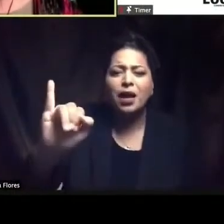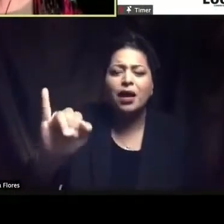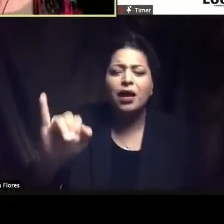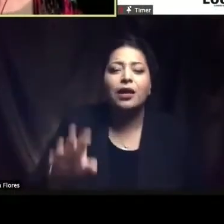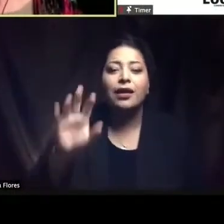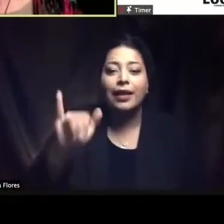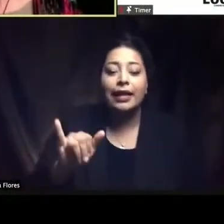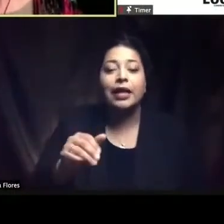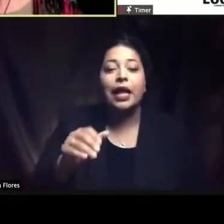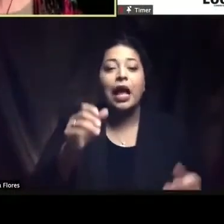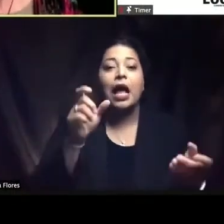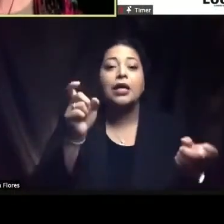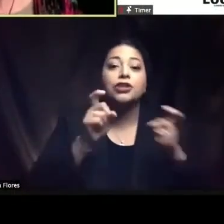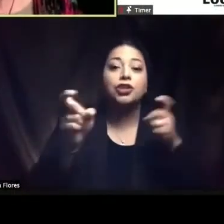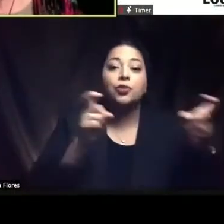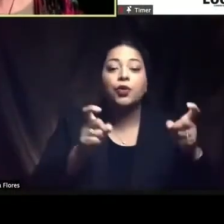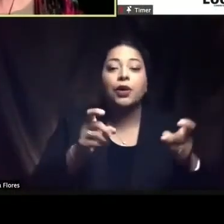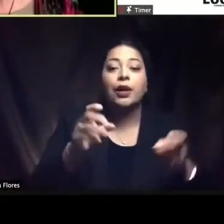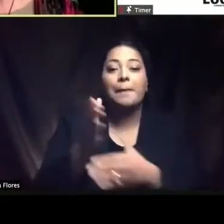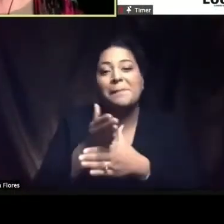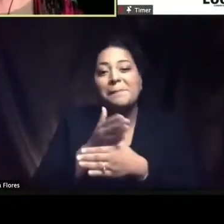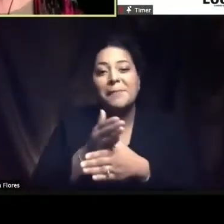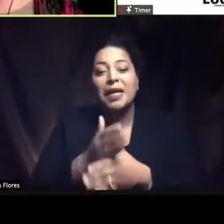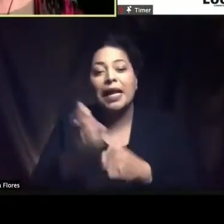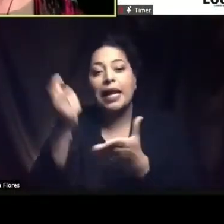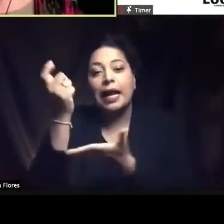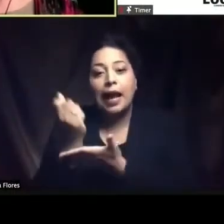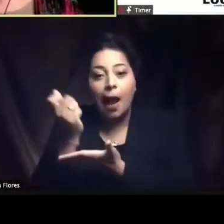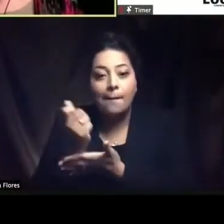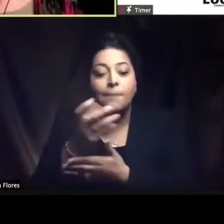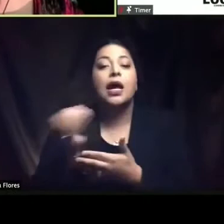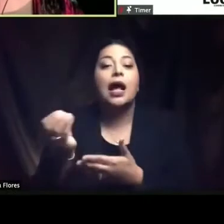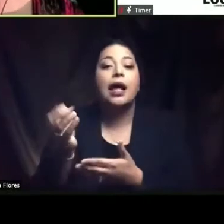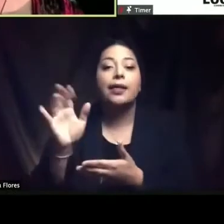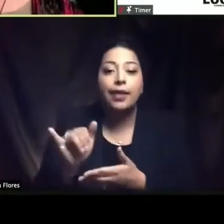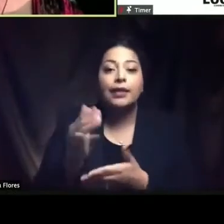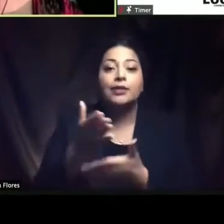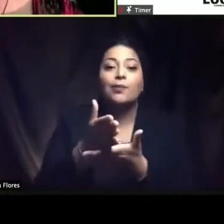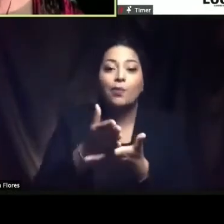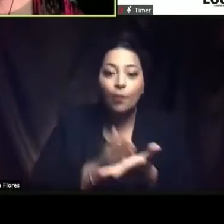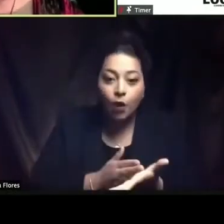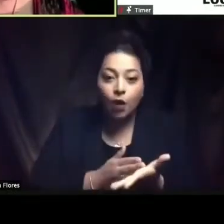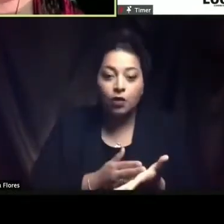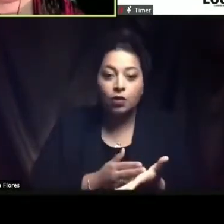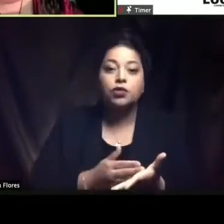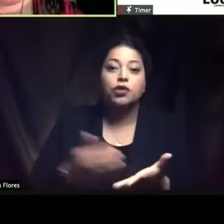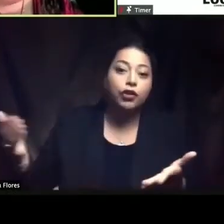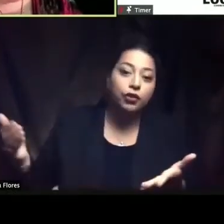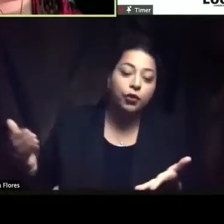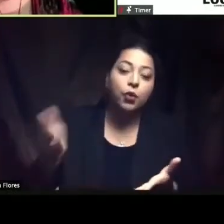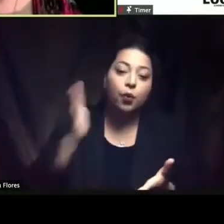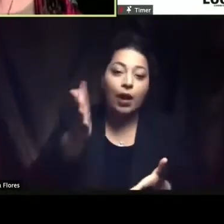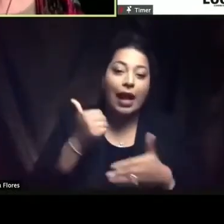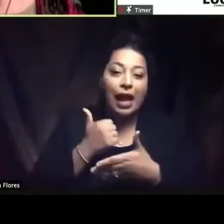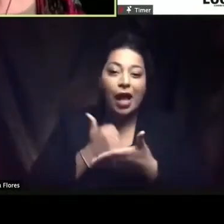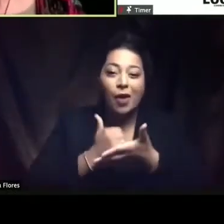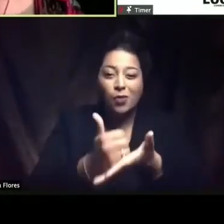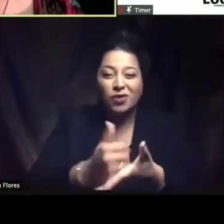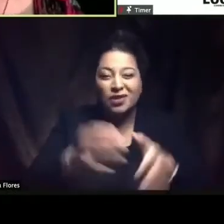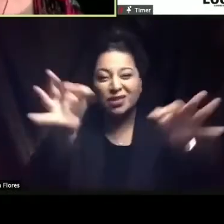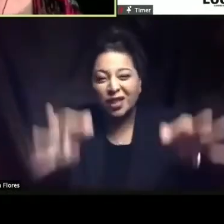adjustable median, average median income. And it is that is part of what's used to determine